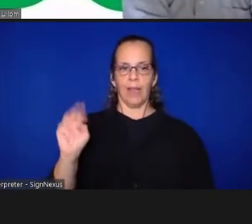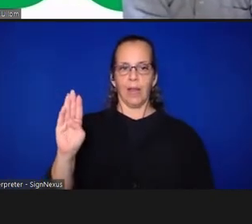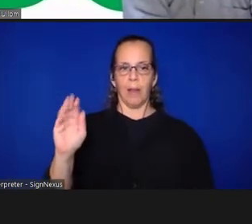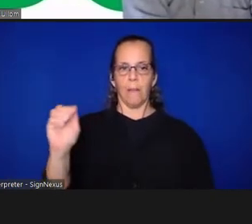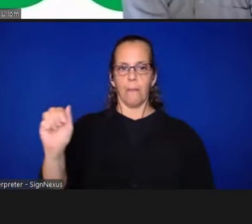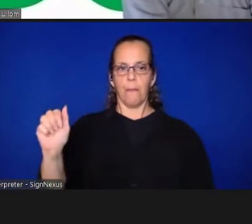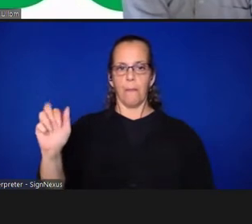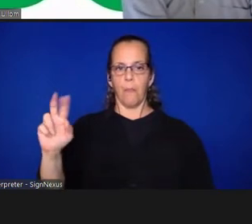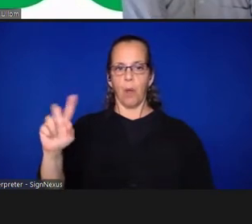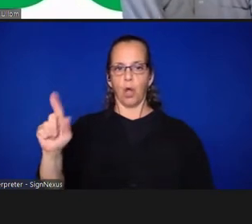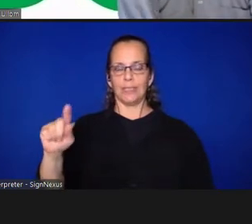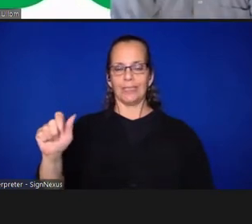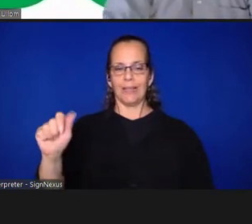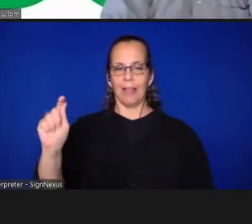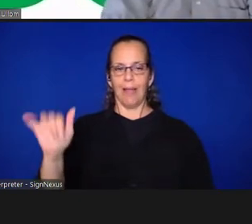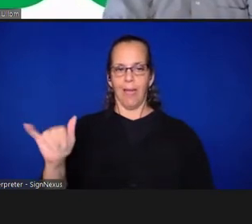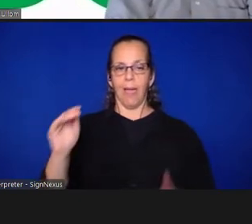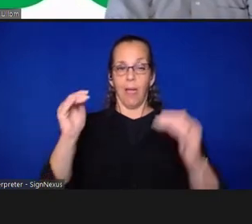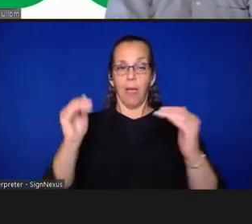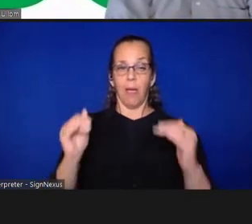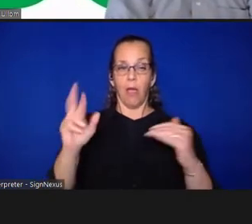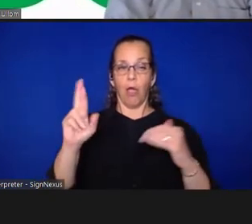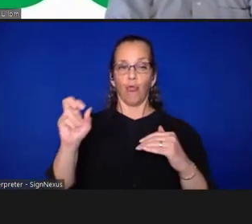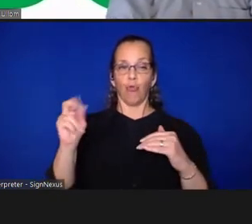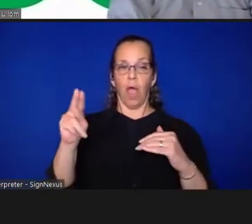followed by Ronnie Dreyer